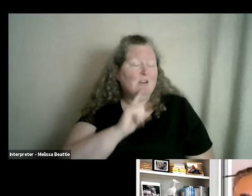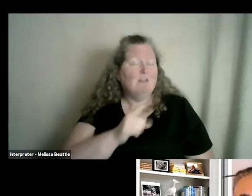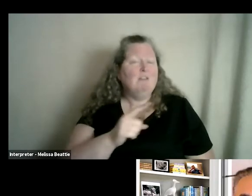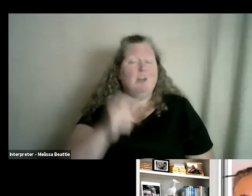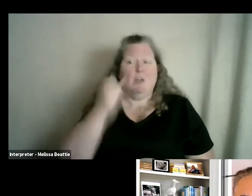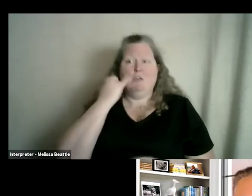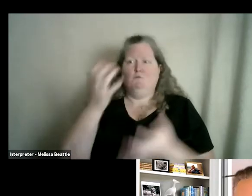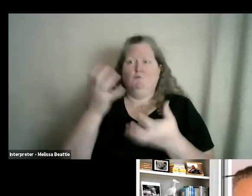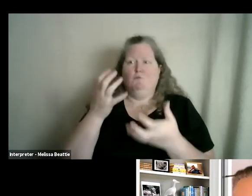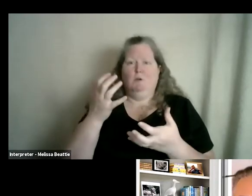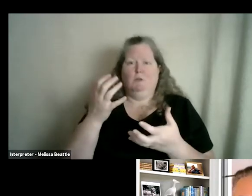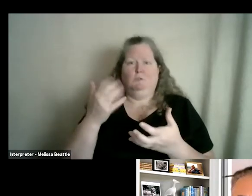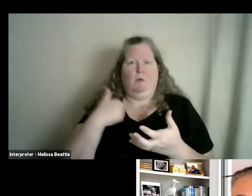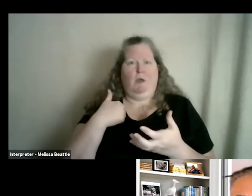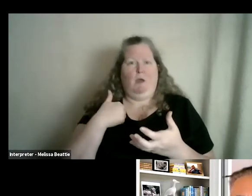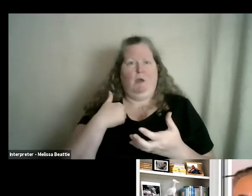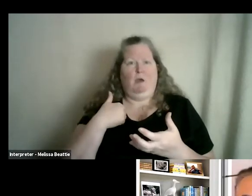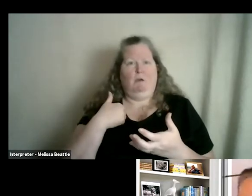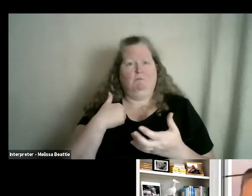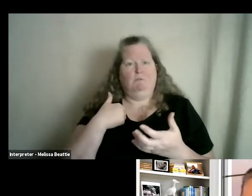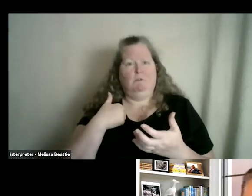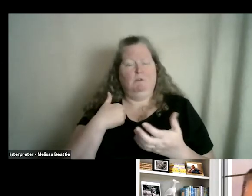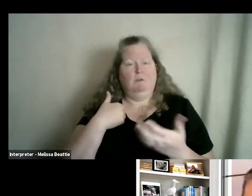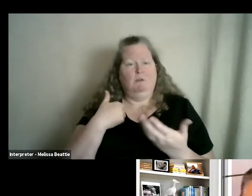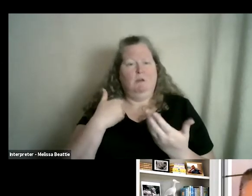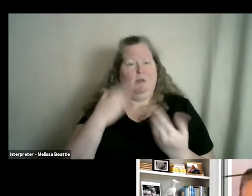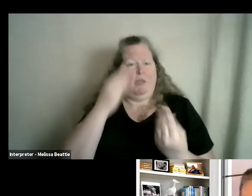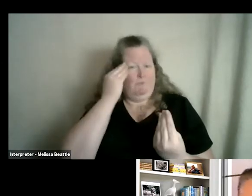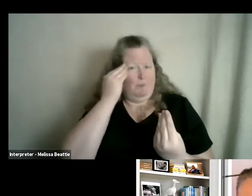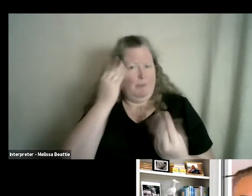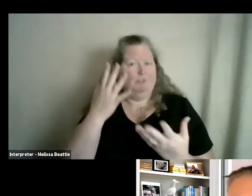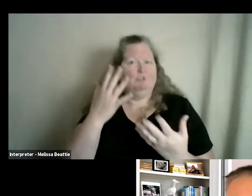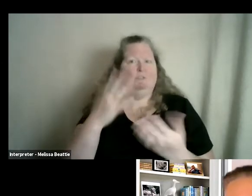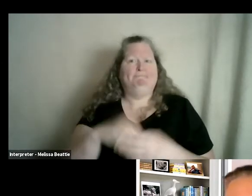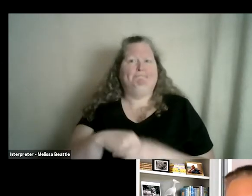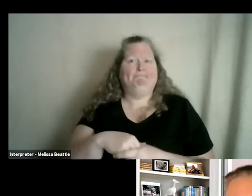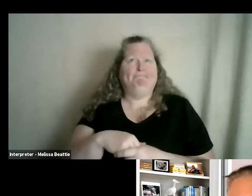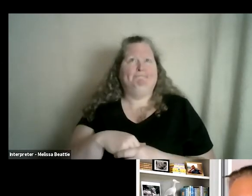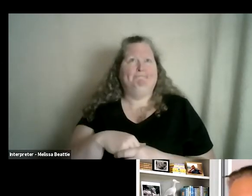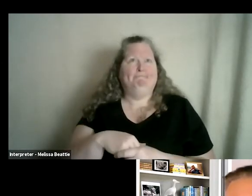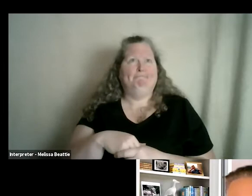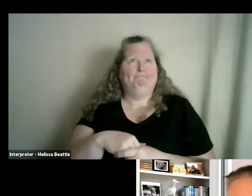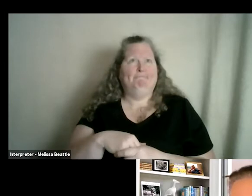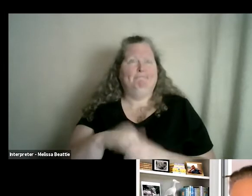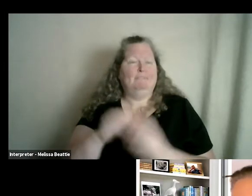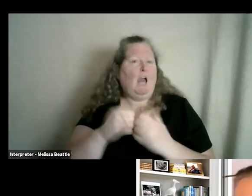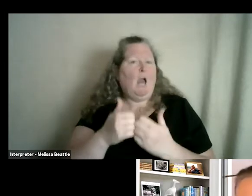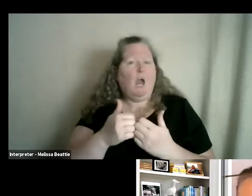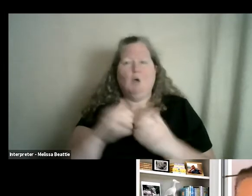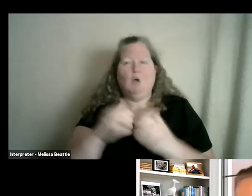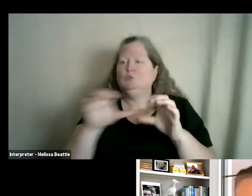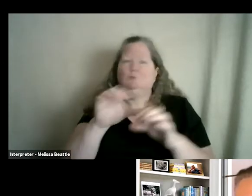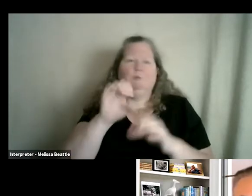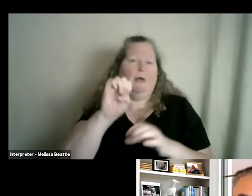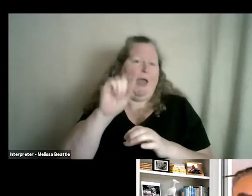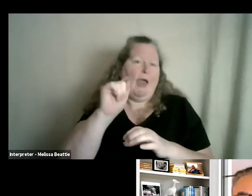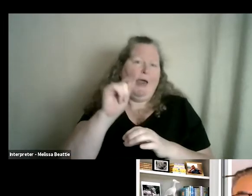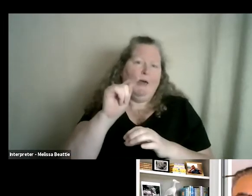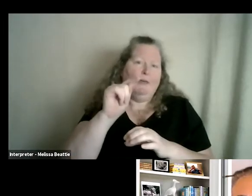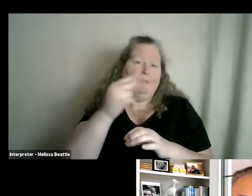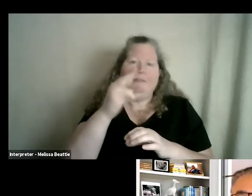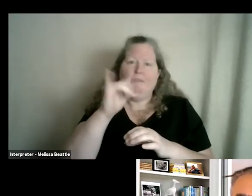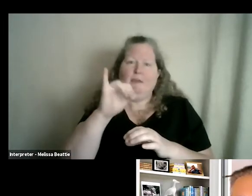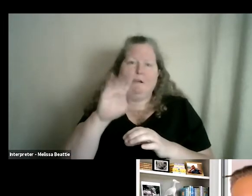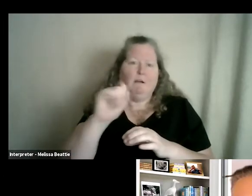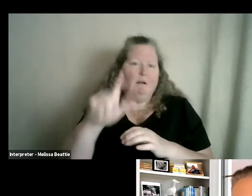find detailed technical information on how to pen test or how to do ethical hacking, there are